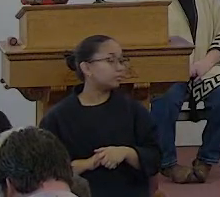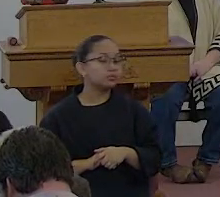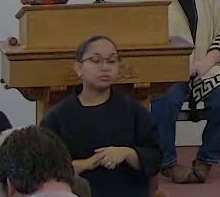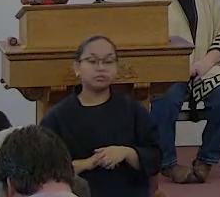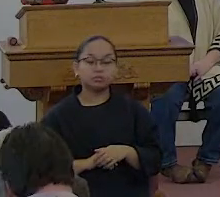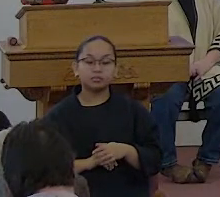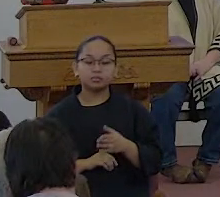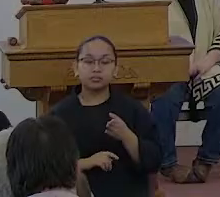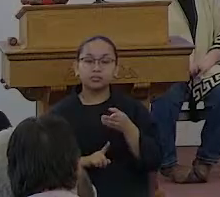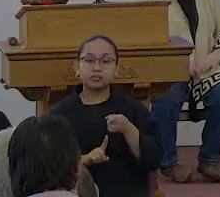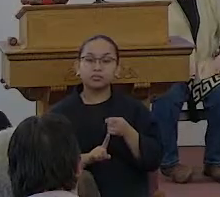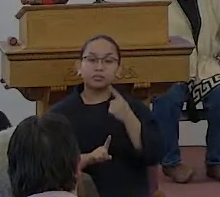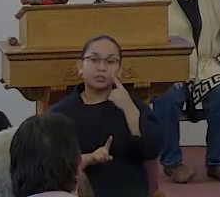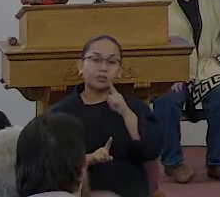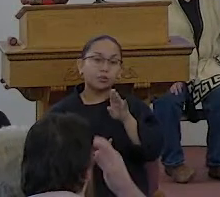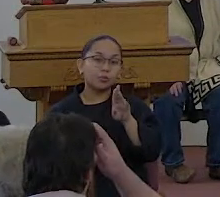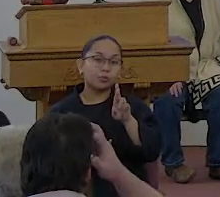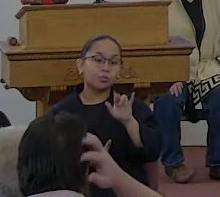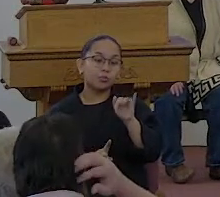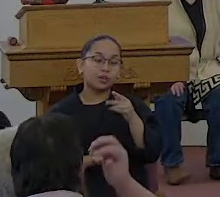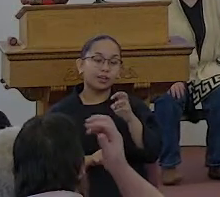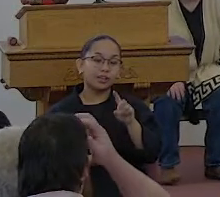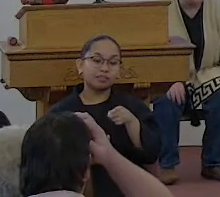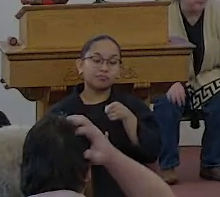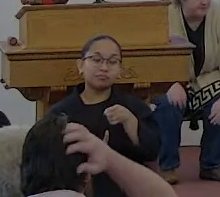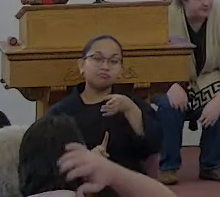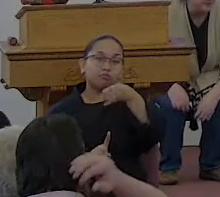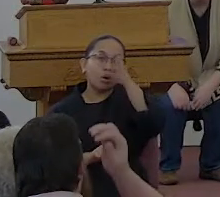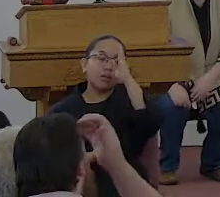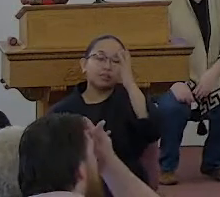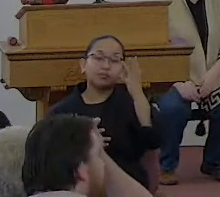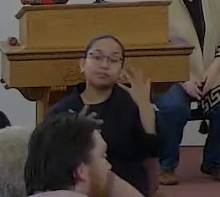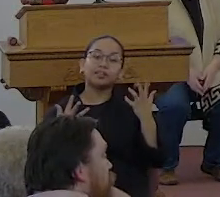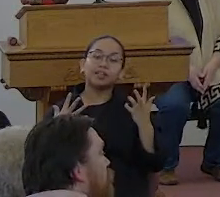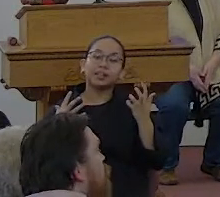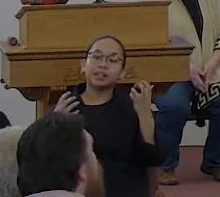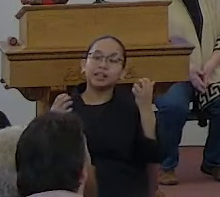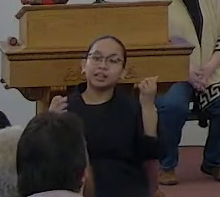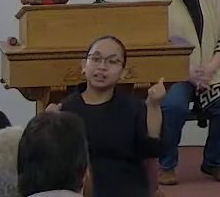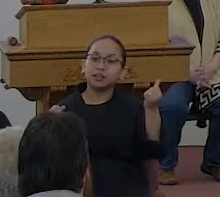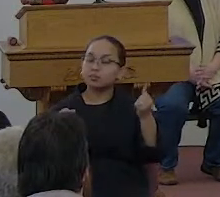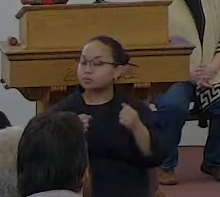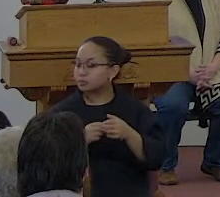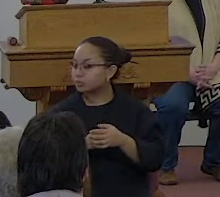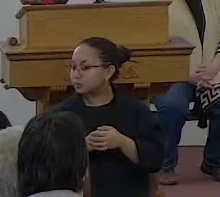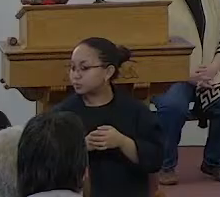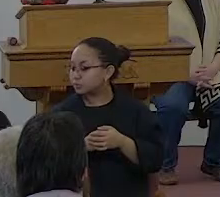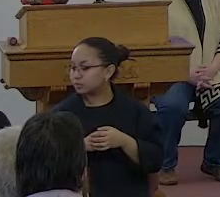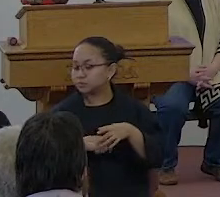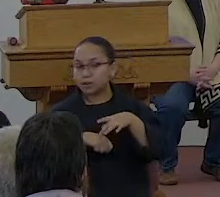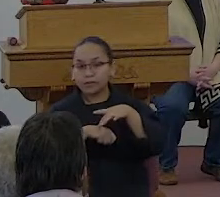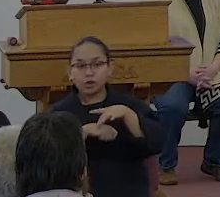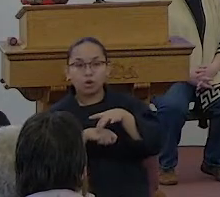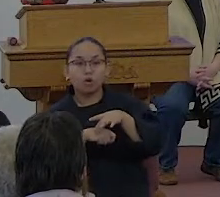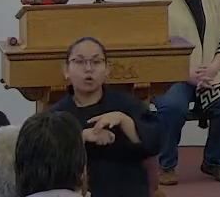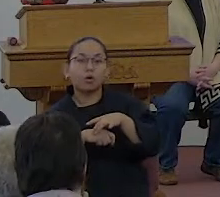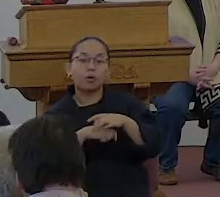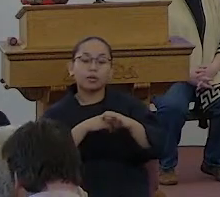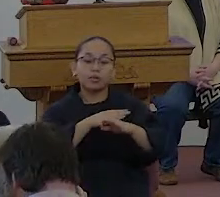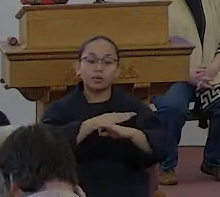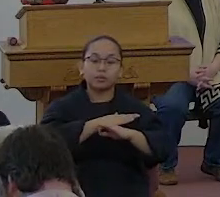This is for Bree, the goddess of healing, of the earth and dawn.